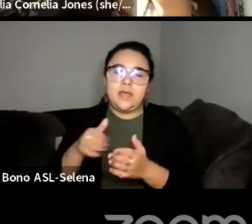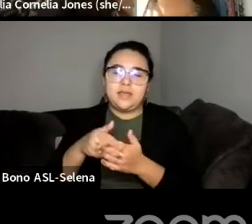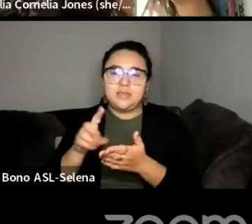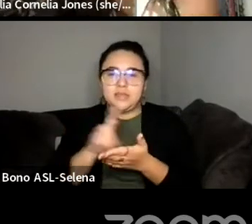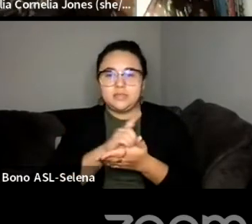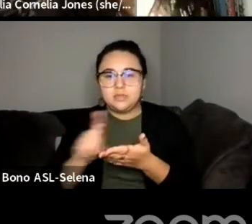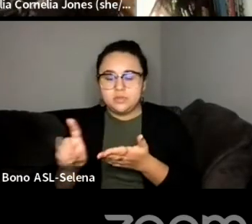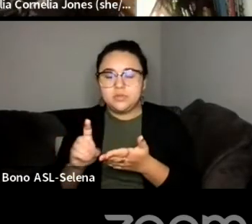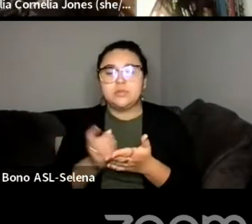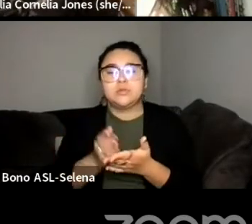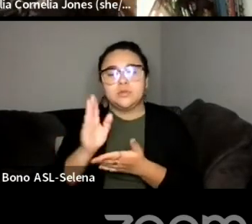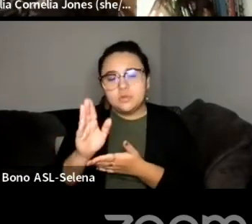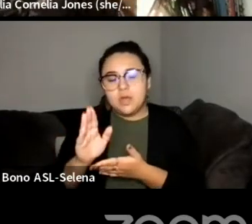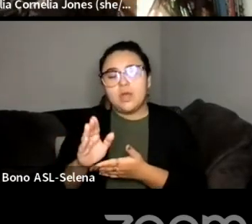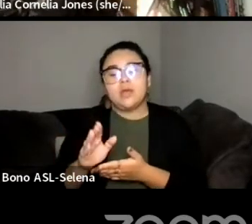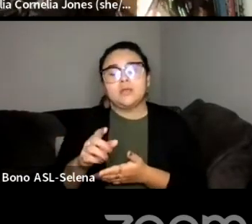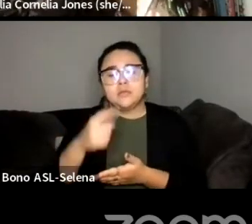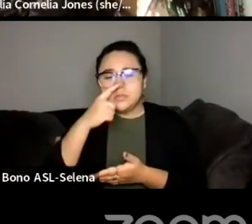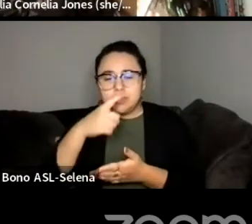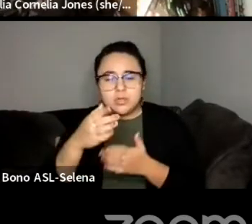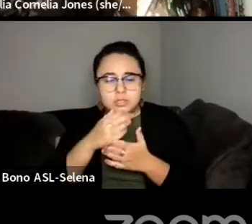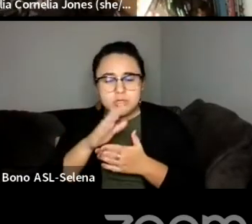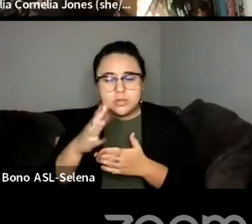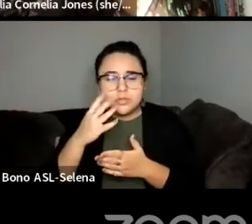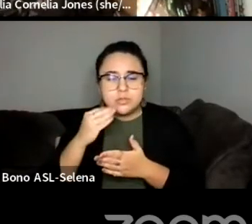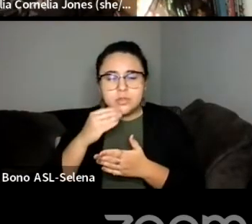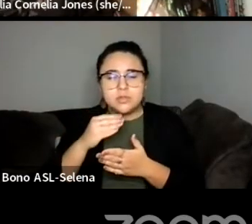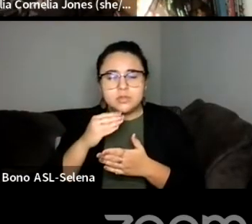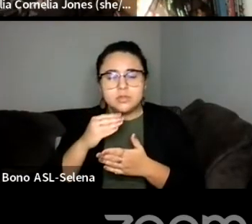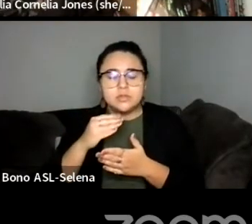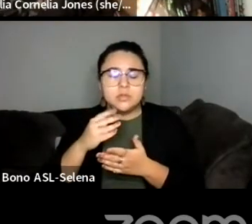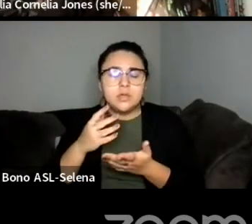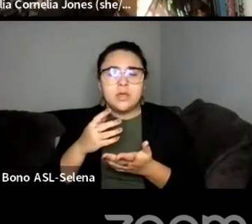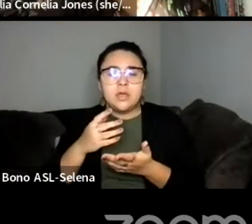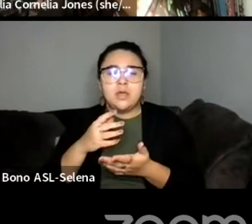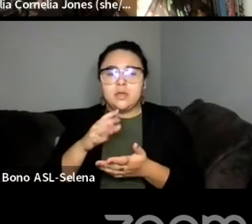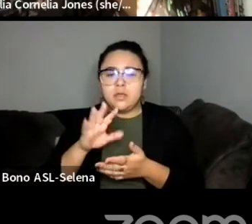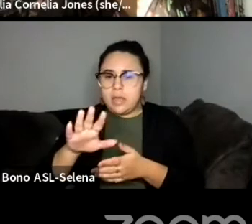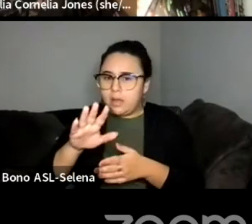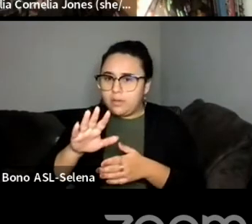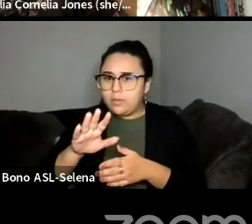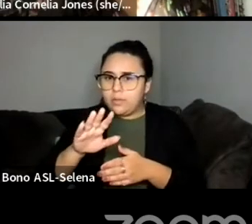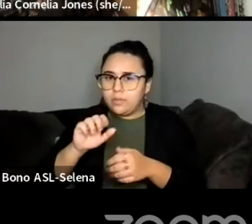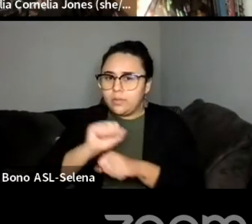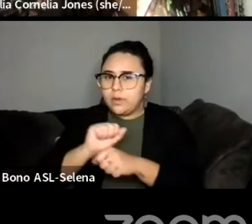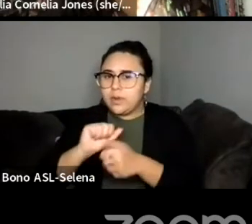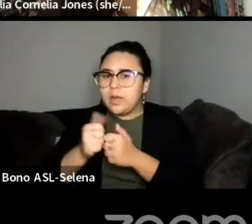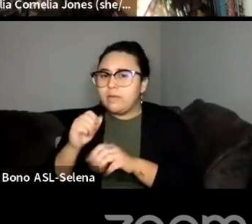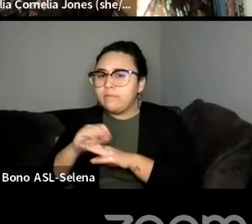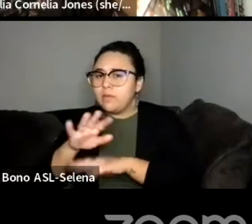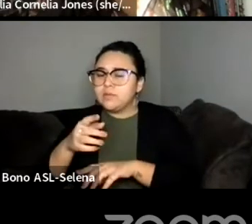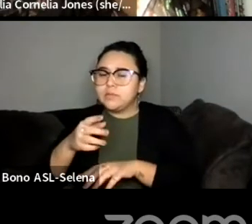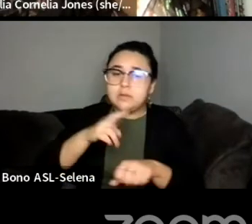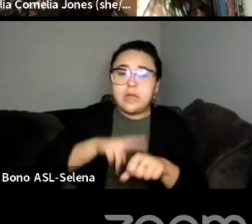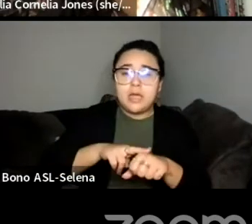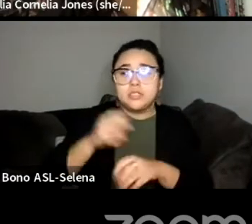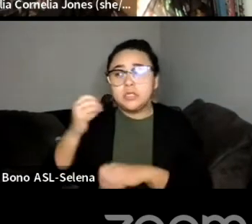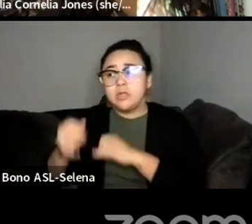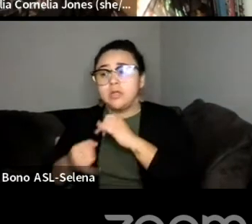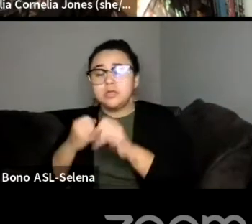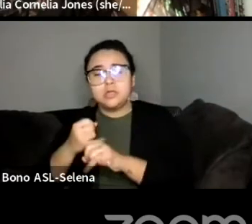share some of your influences for your work nationally and internationally? I've heard you share about seeing this work being